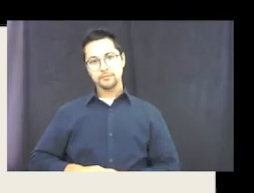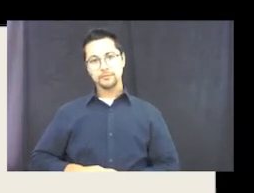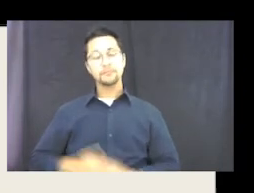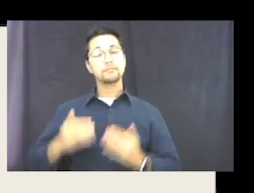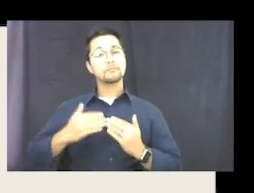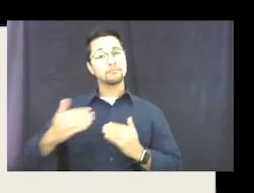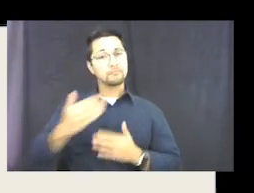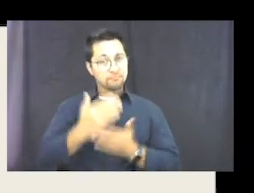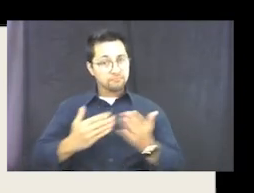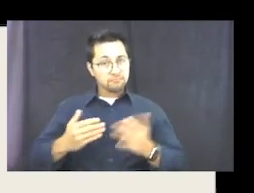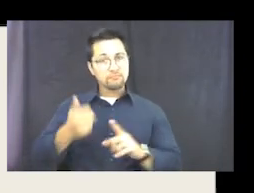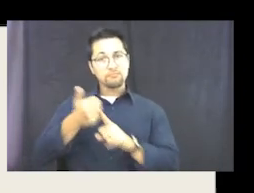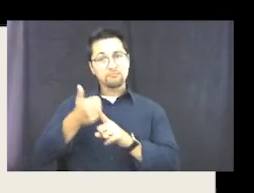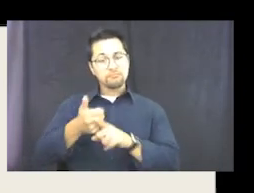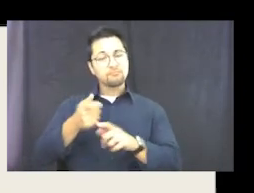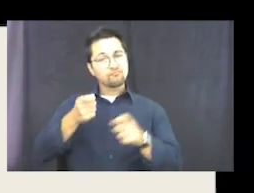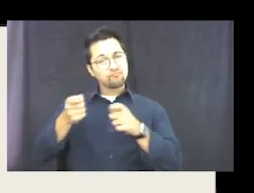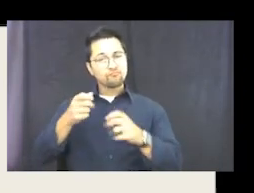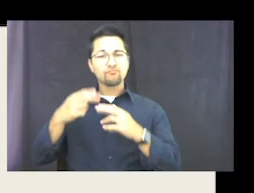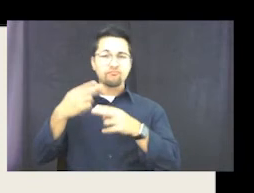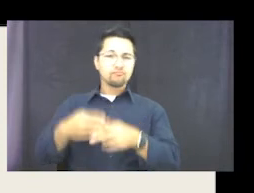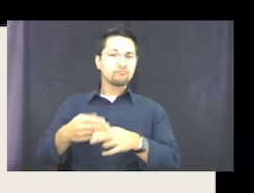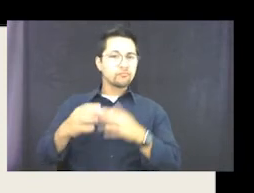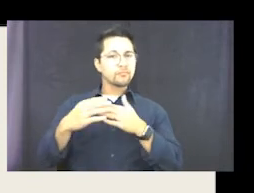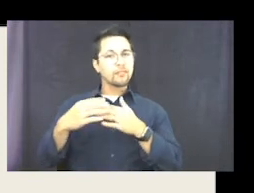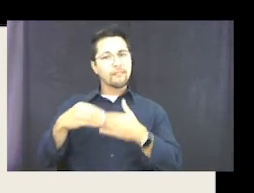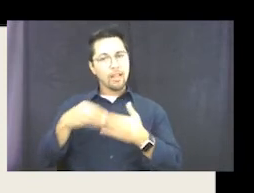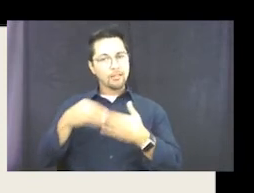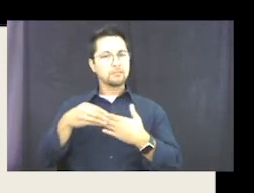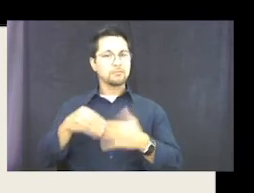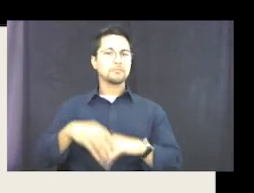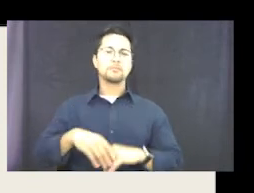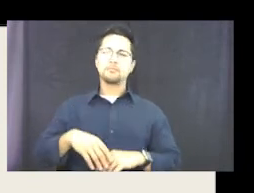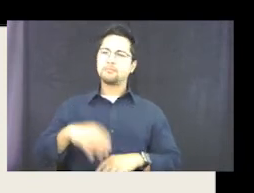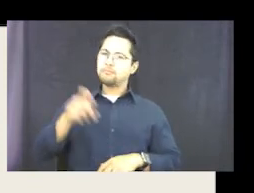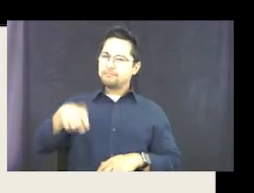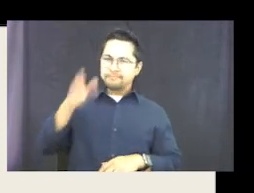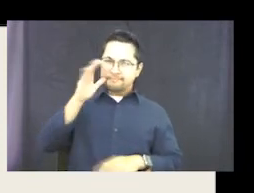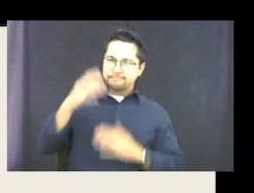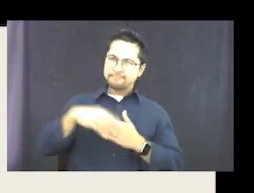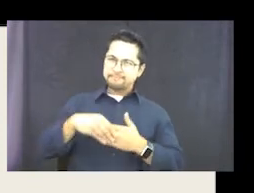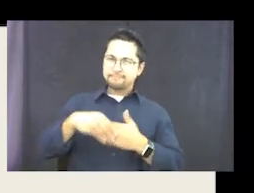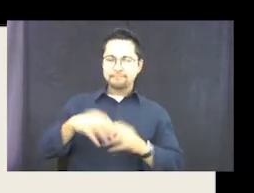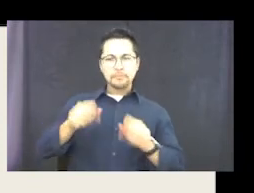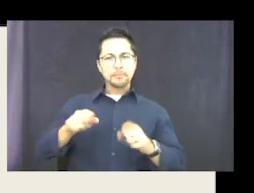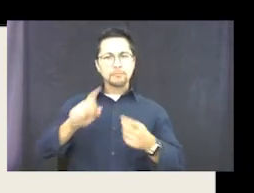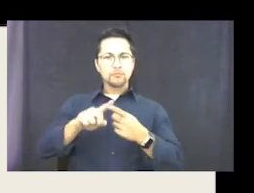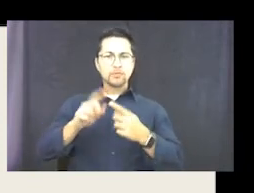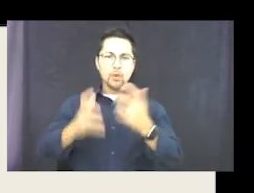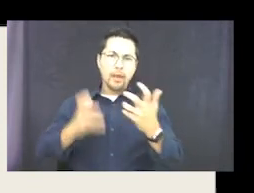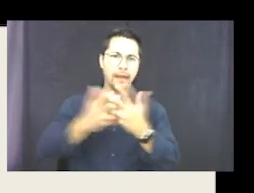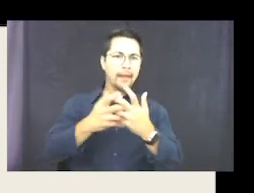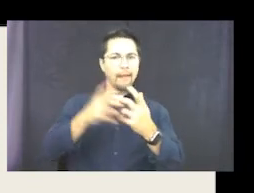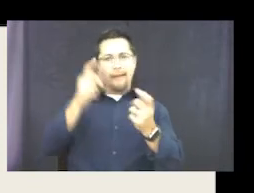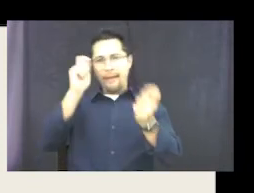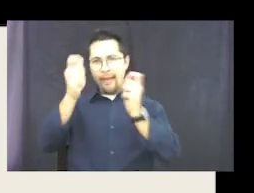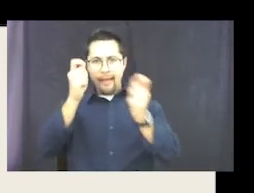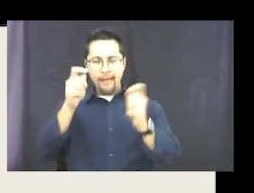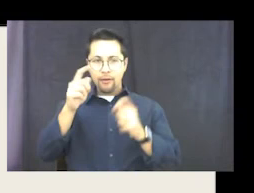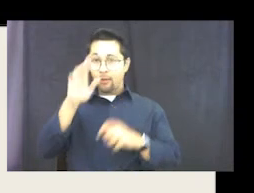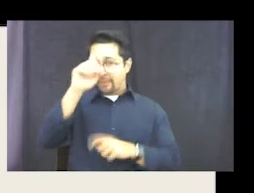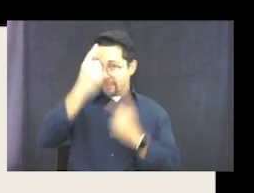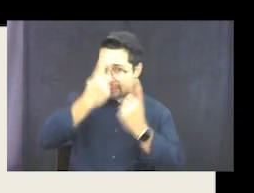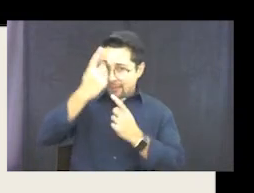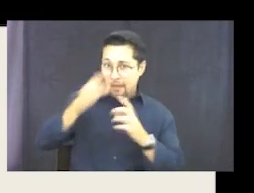The next part of self-regulation we're going to discuss is flexibility. Being flexible is the ability to adapt and adjust your thinking and actions when